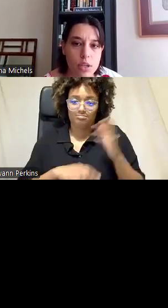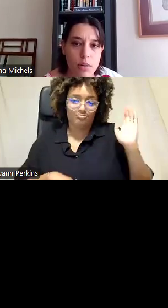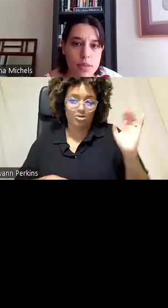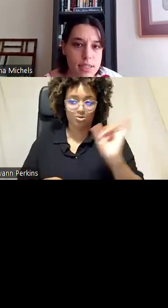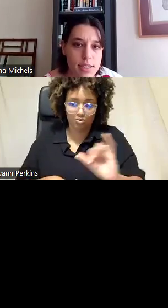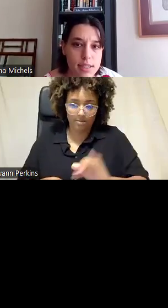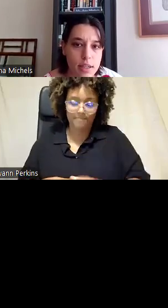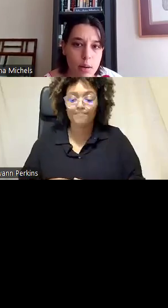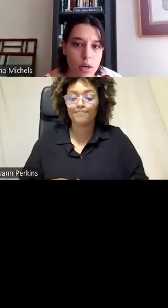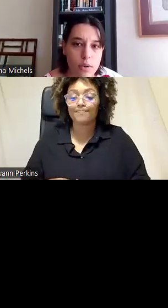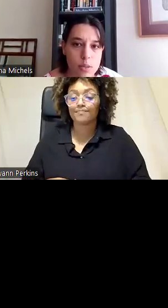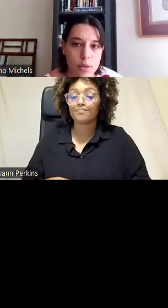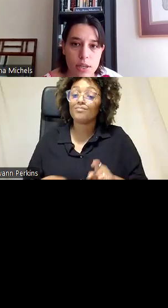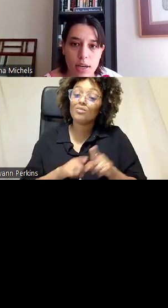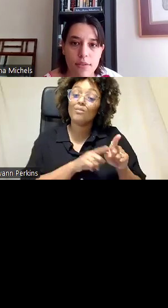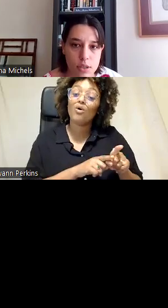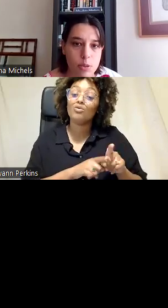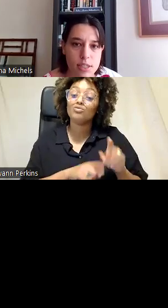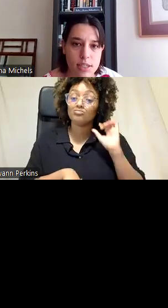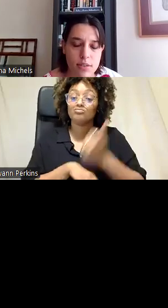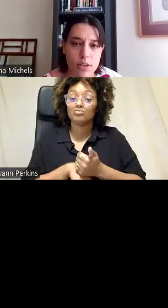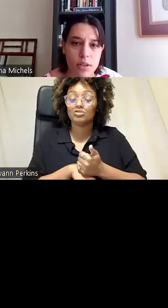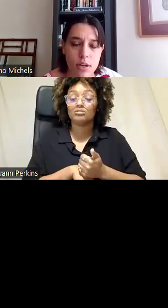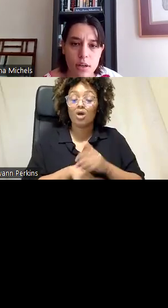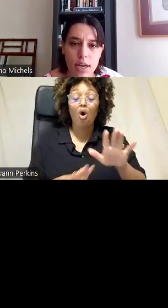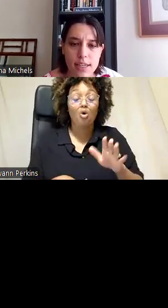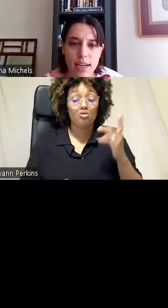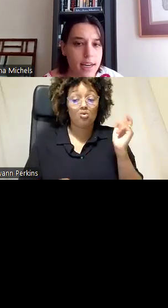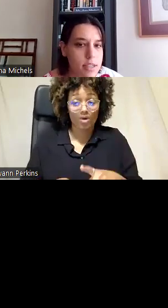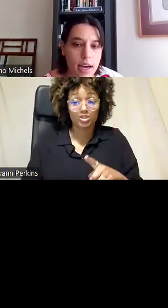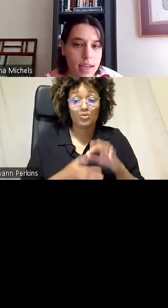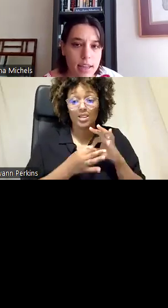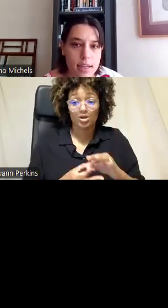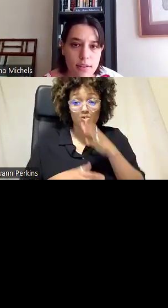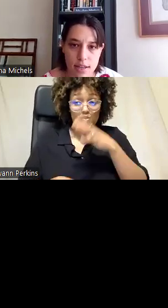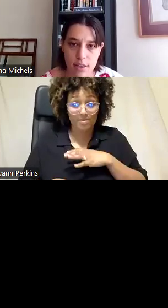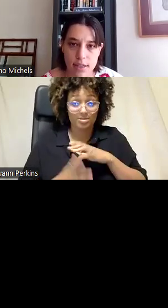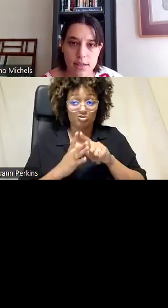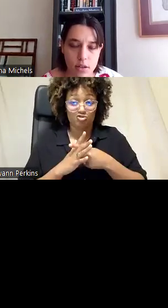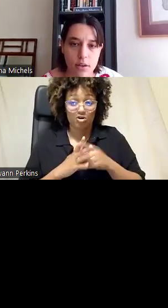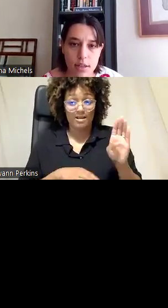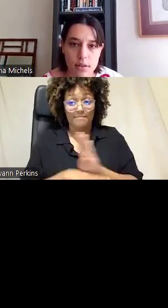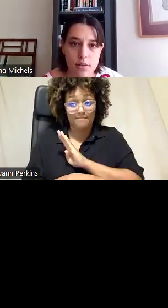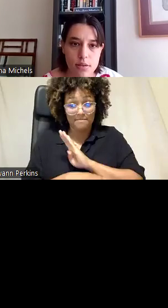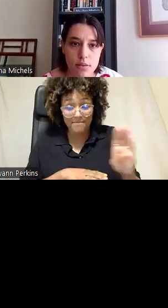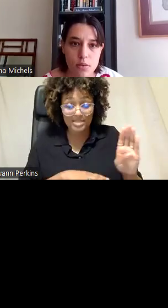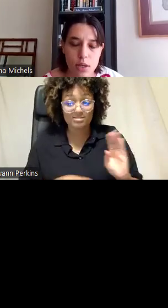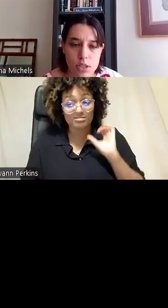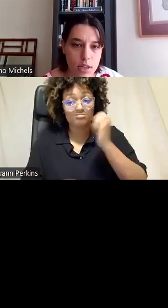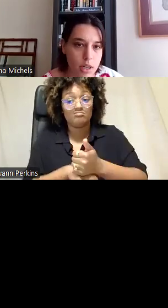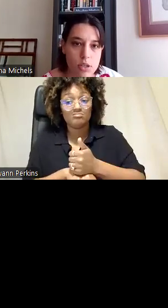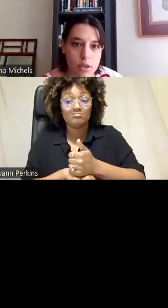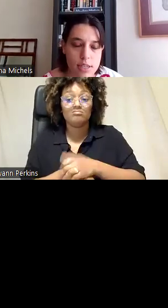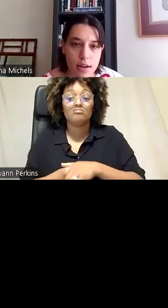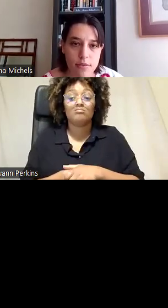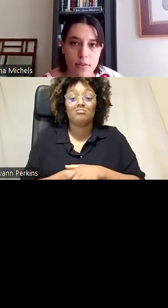help women start businesses and collaborate with after experiencing DV or SA, I can't think of any. That is a great